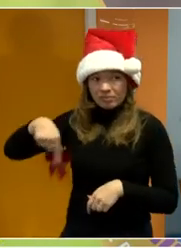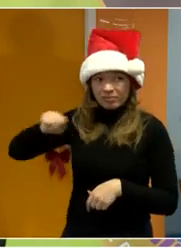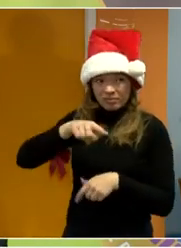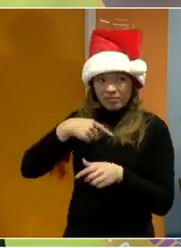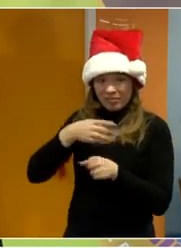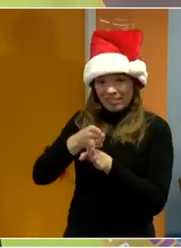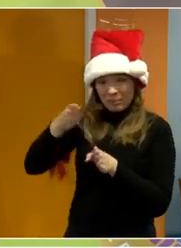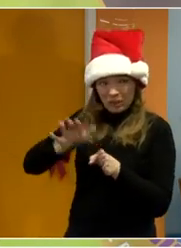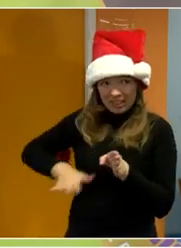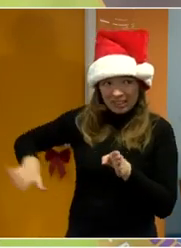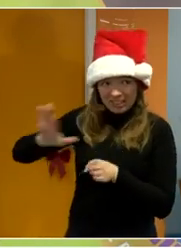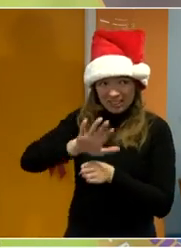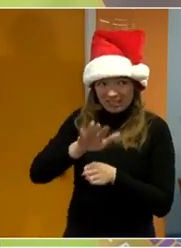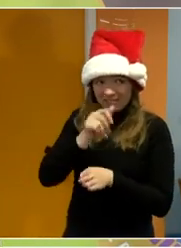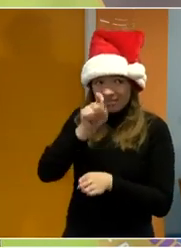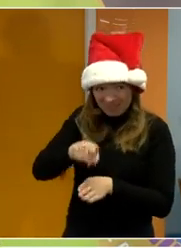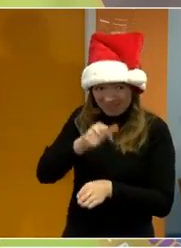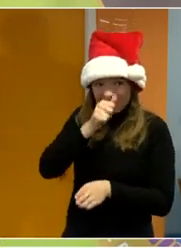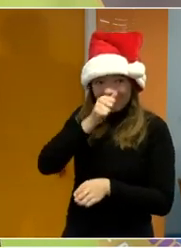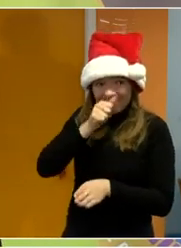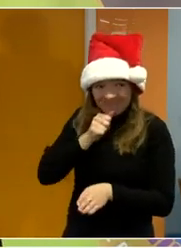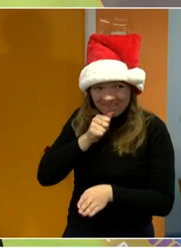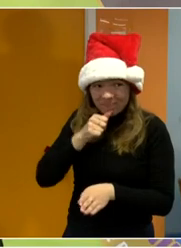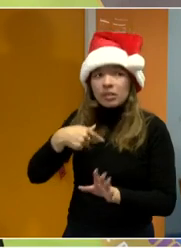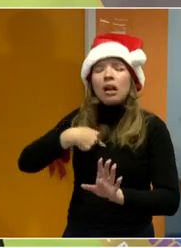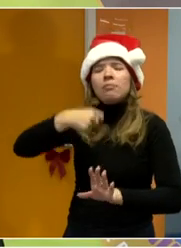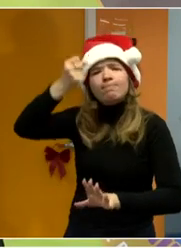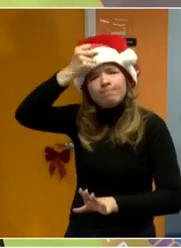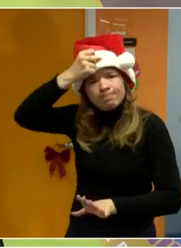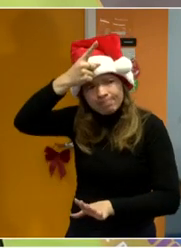patience. I understand in some cases they're subject to search.